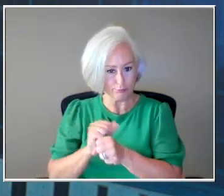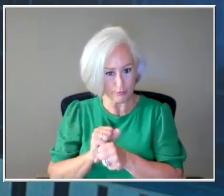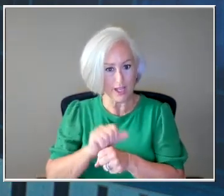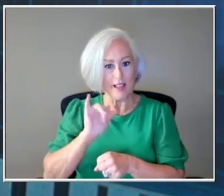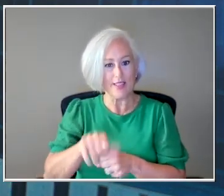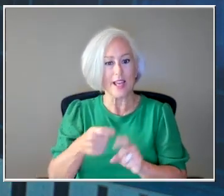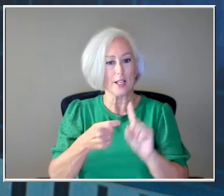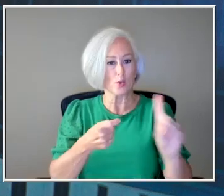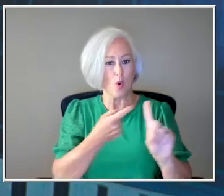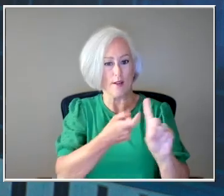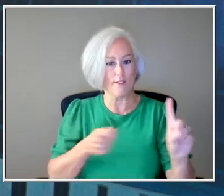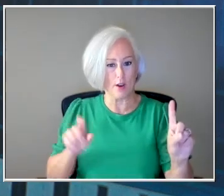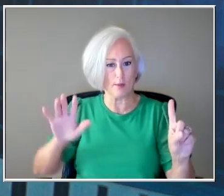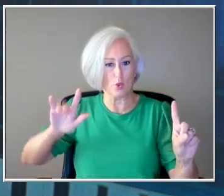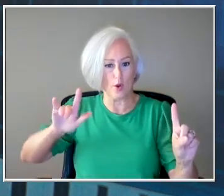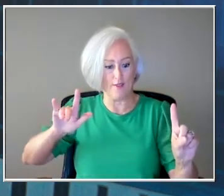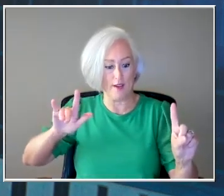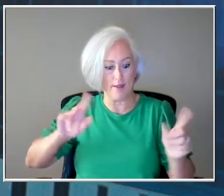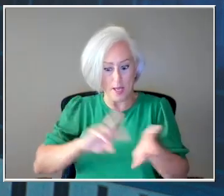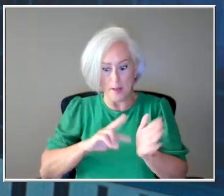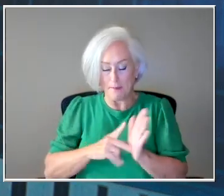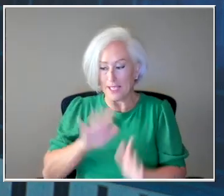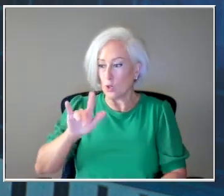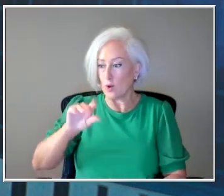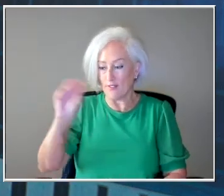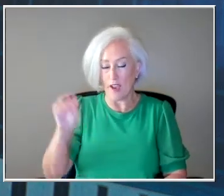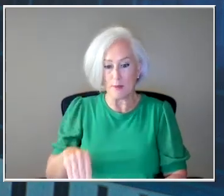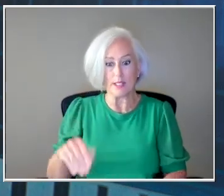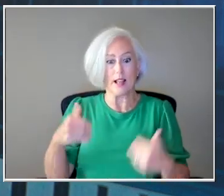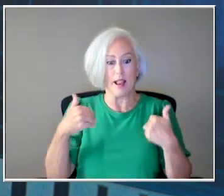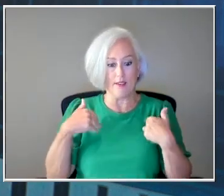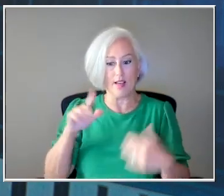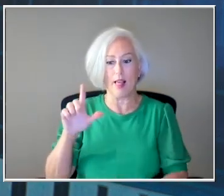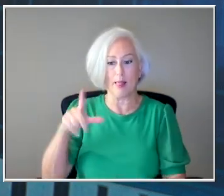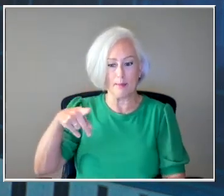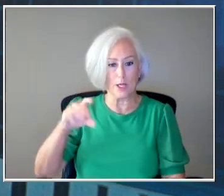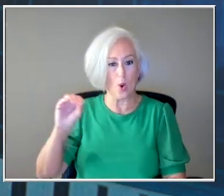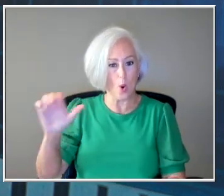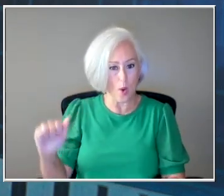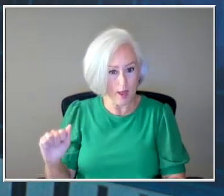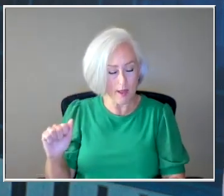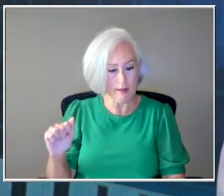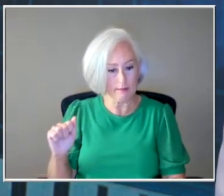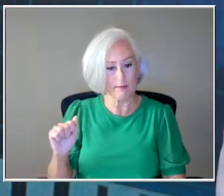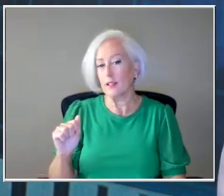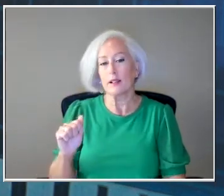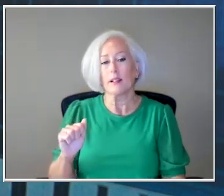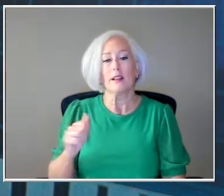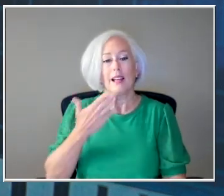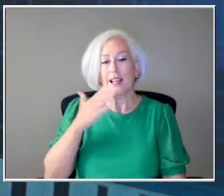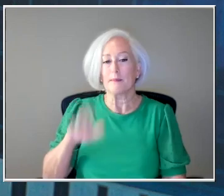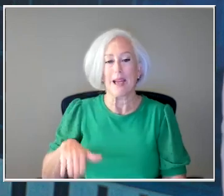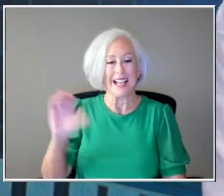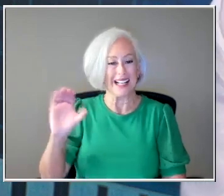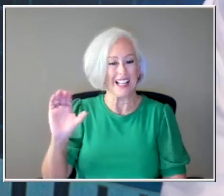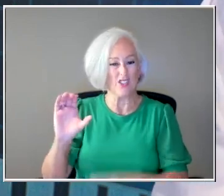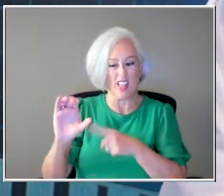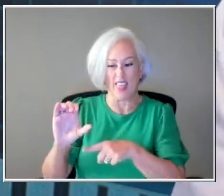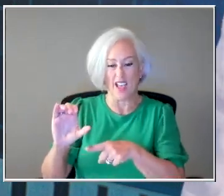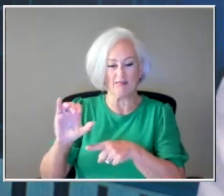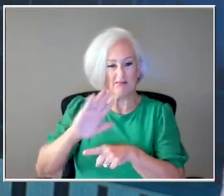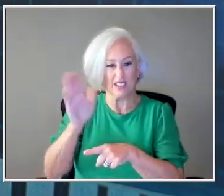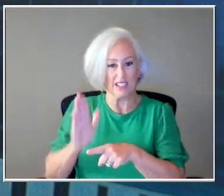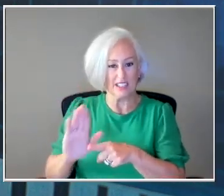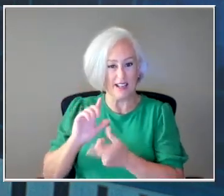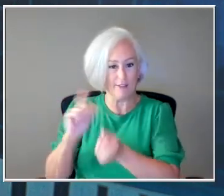20% of the United States population have an LPLA. And unlike LDL and other bad cholesterols, it never changes. Once you're born with it, you have your rest of